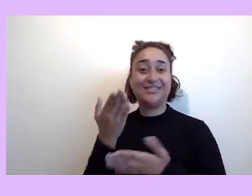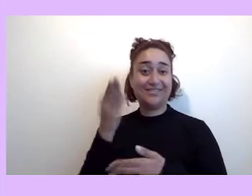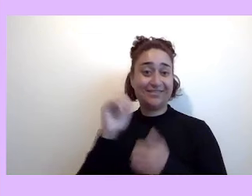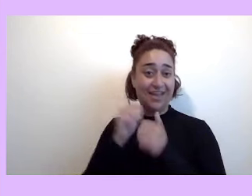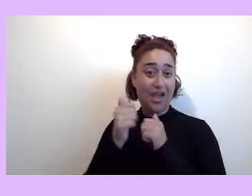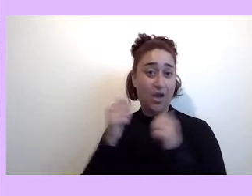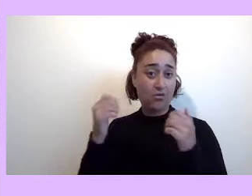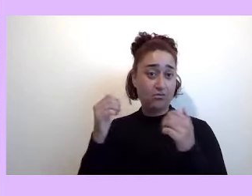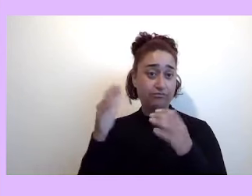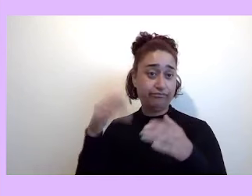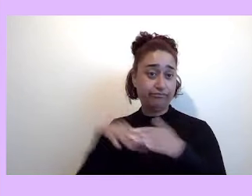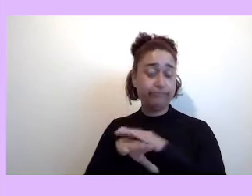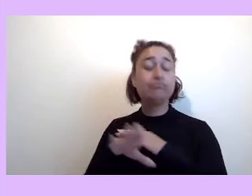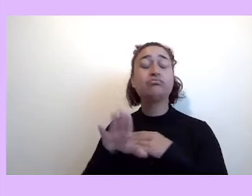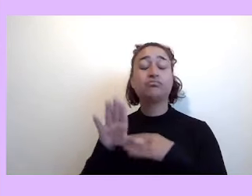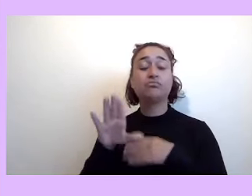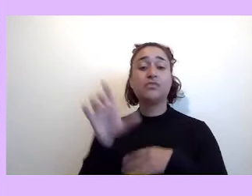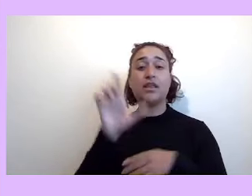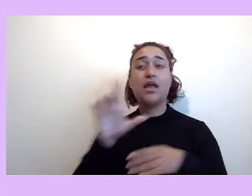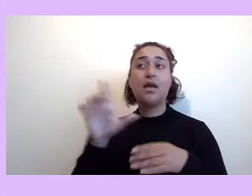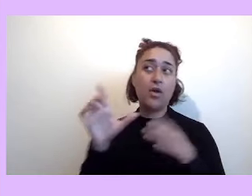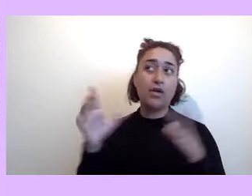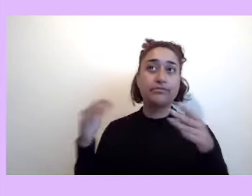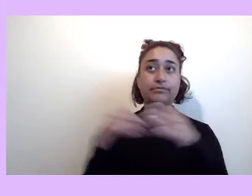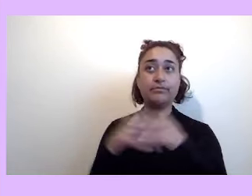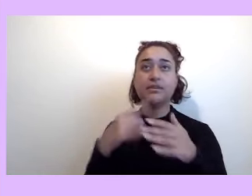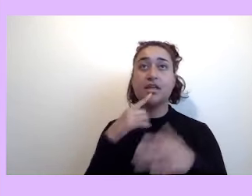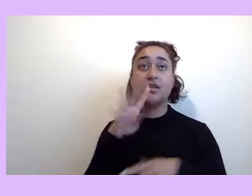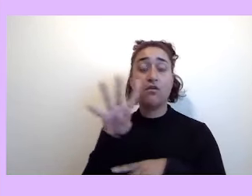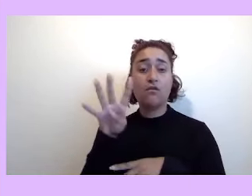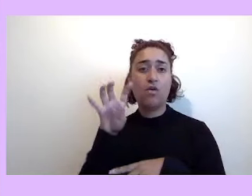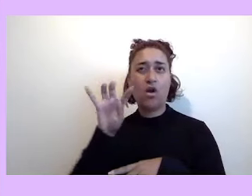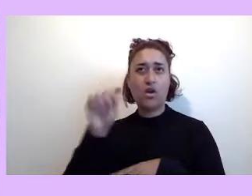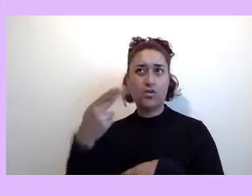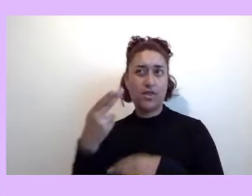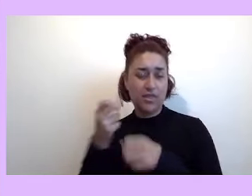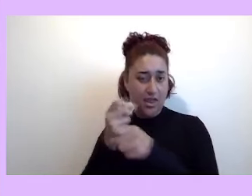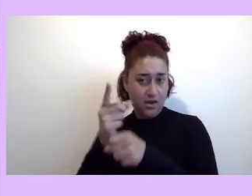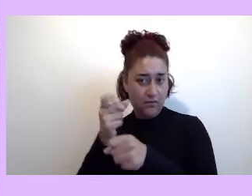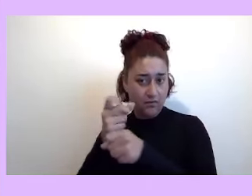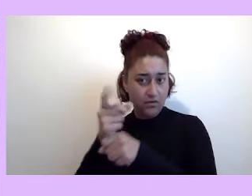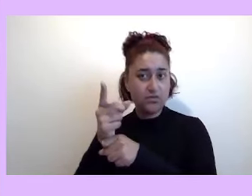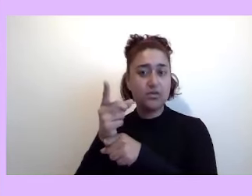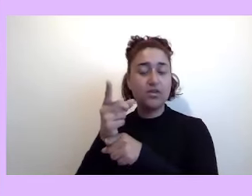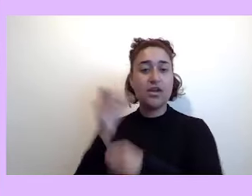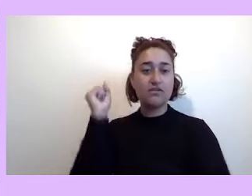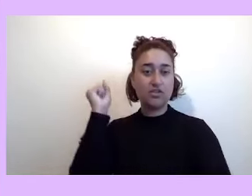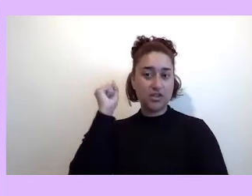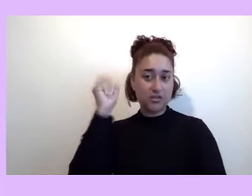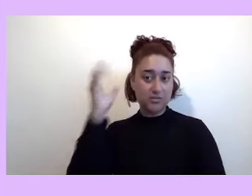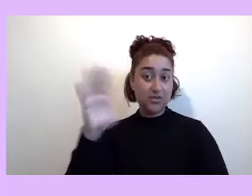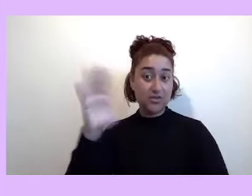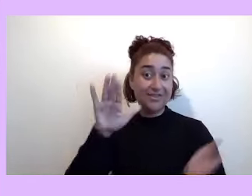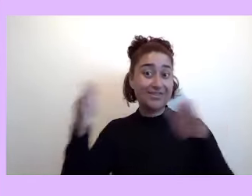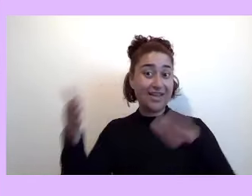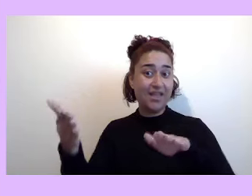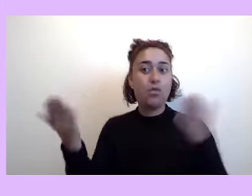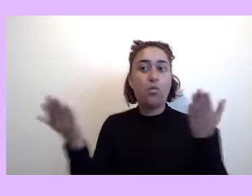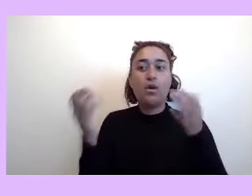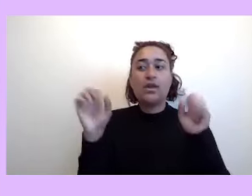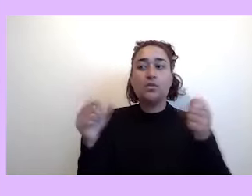group of folks to say, it's the 400th, I think, anniversary of Shakespeare's death. What can we